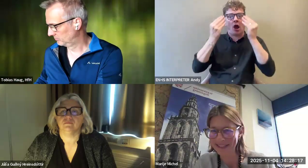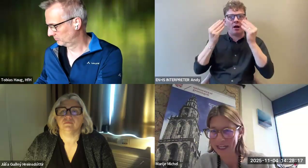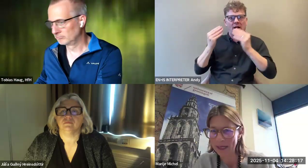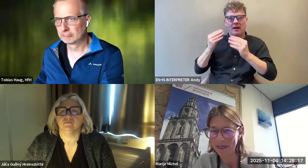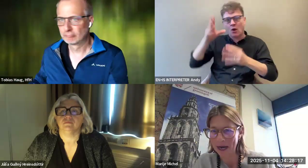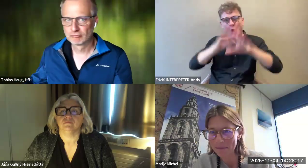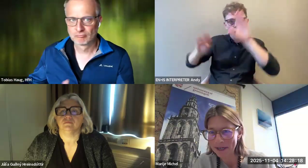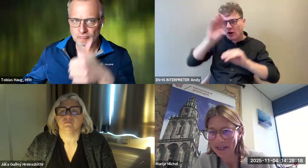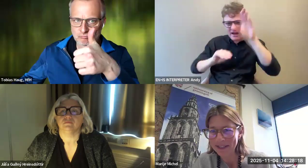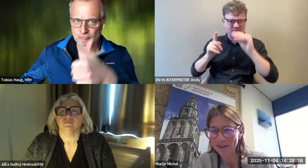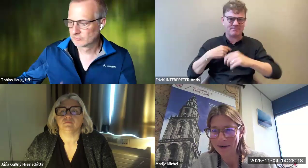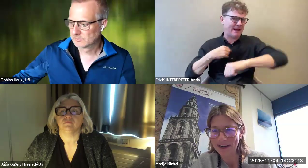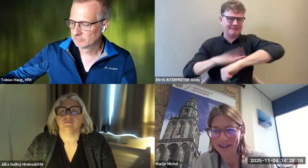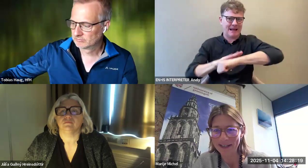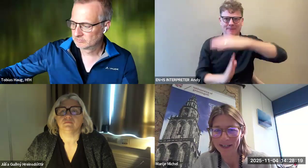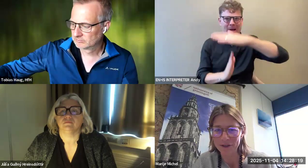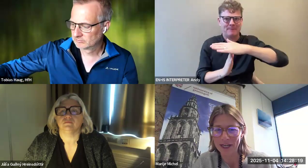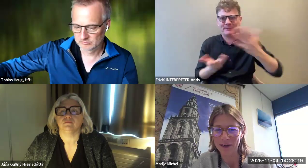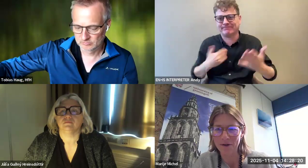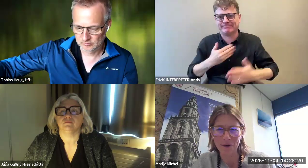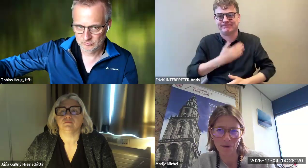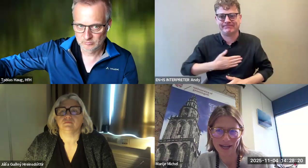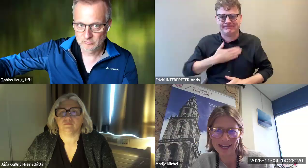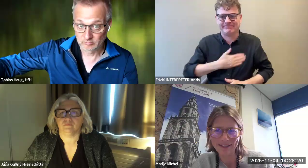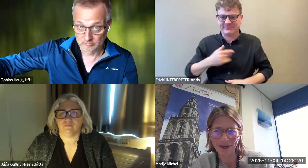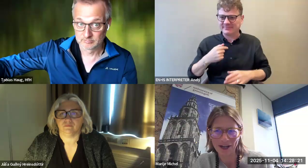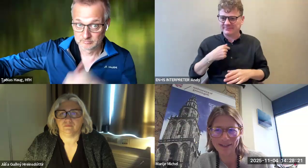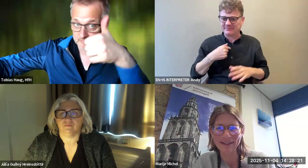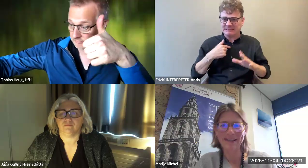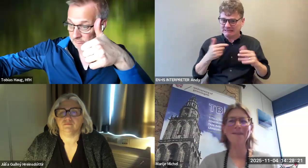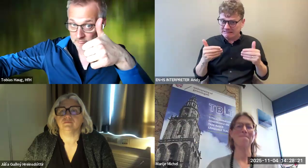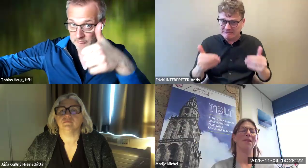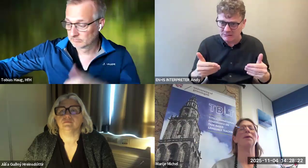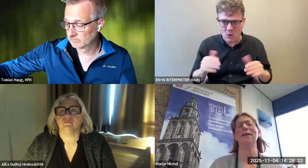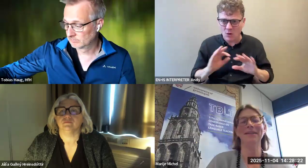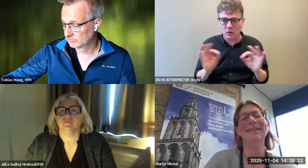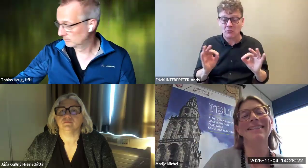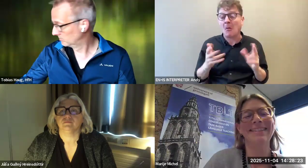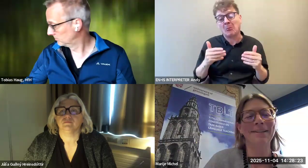time is a bit up. So should I go ahead or not? Yeah? Okay.